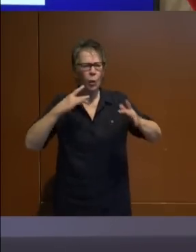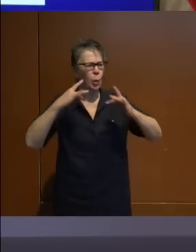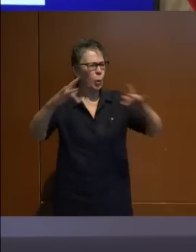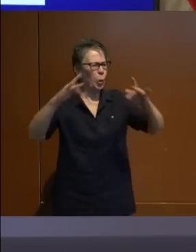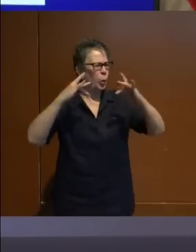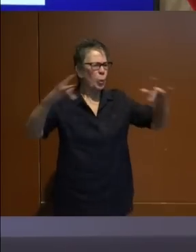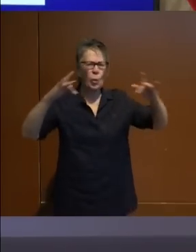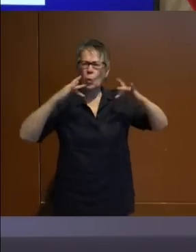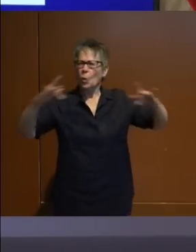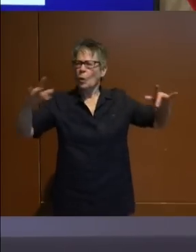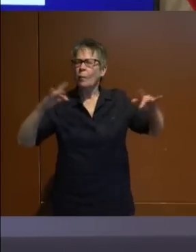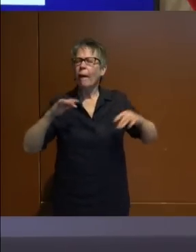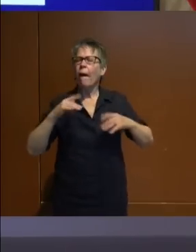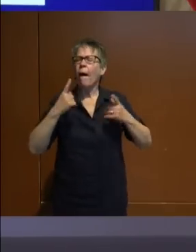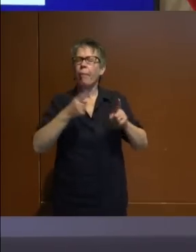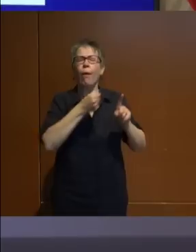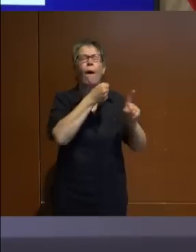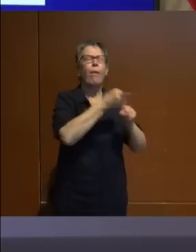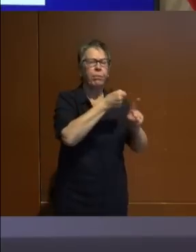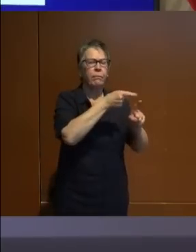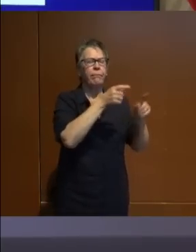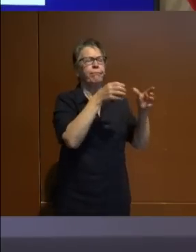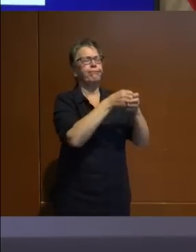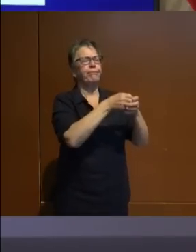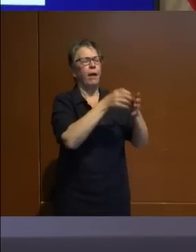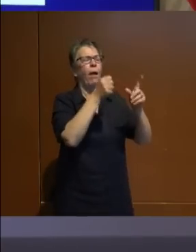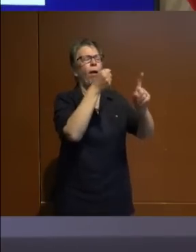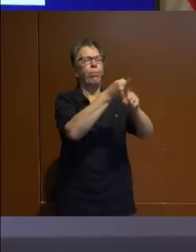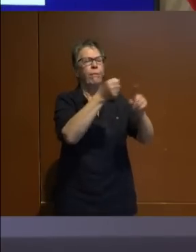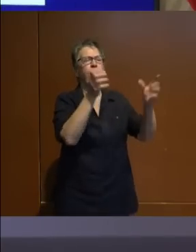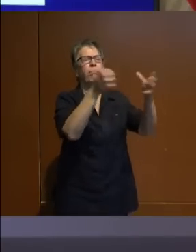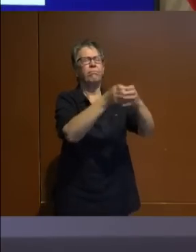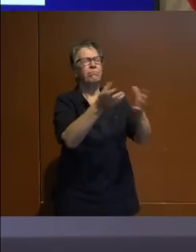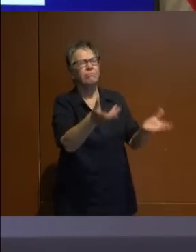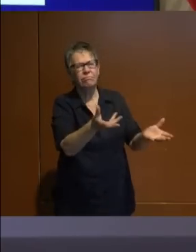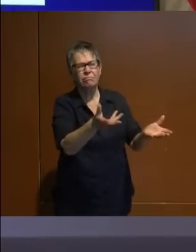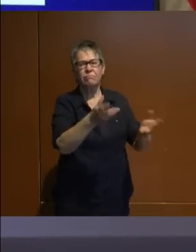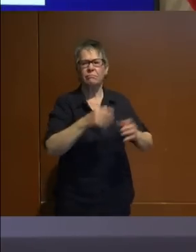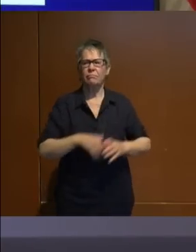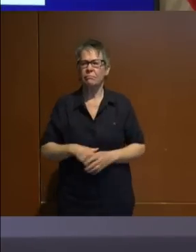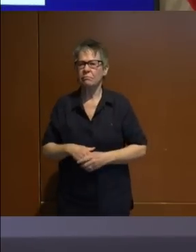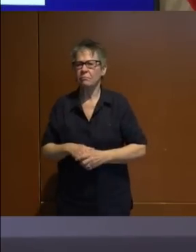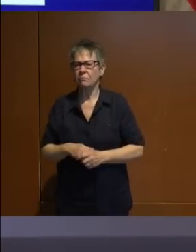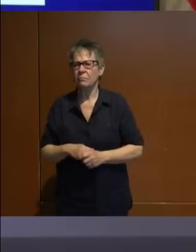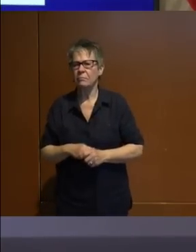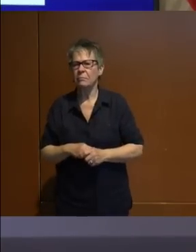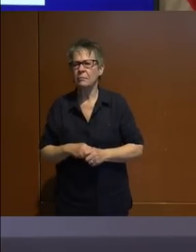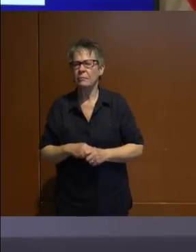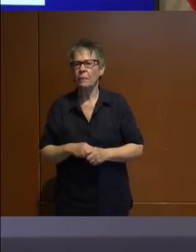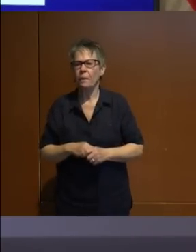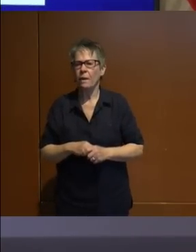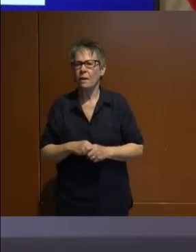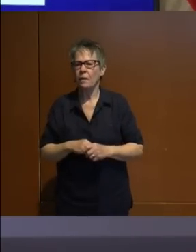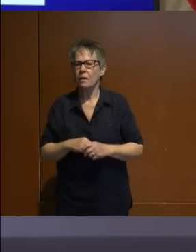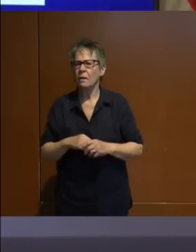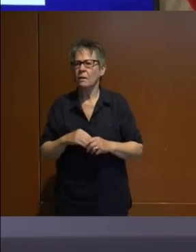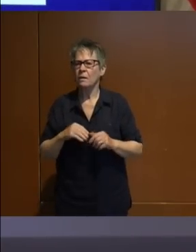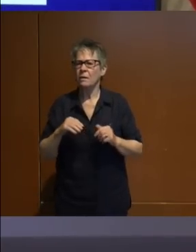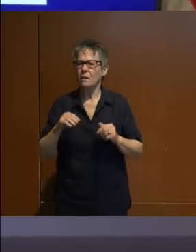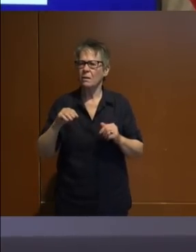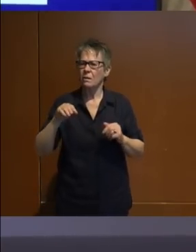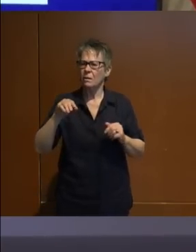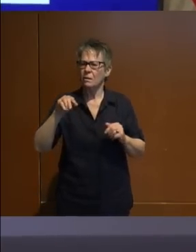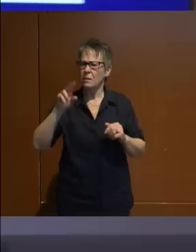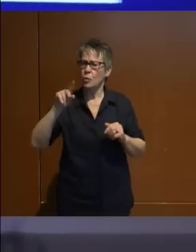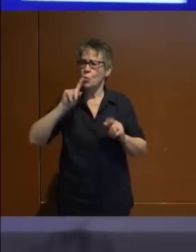gatherings that we were not happy about. Matt. Real quick one, Commissioner. Are you aware of any patients who are at North Jersey hospitals being sent to